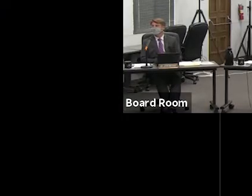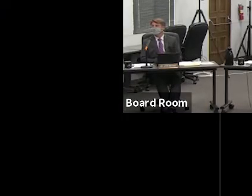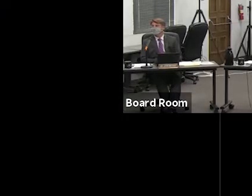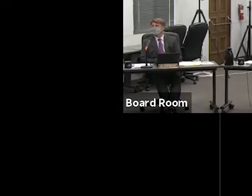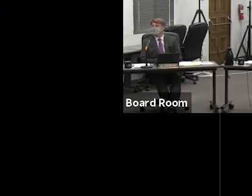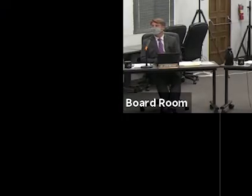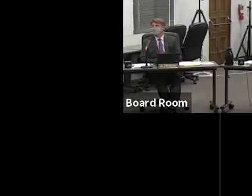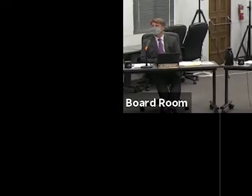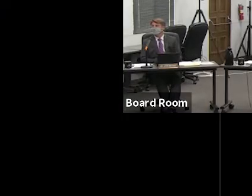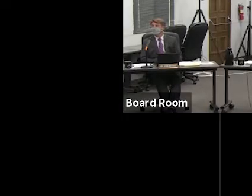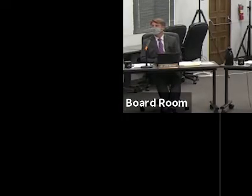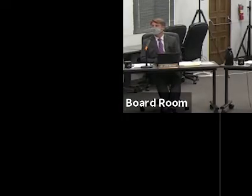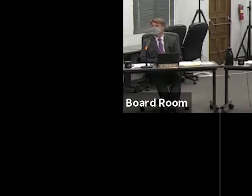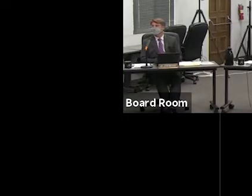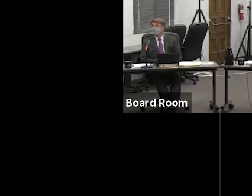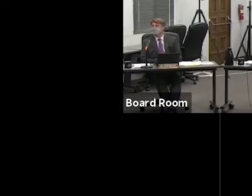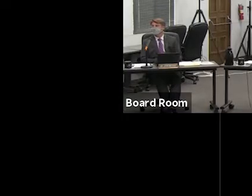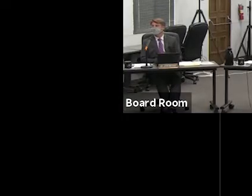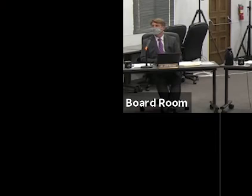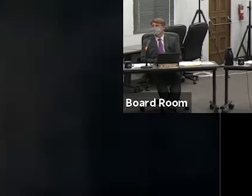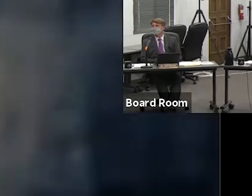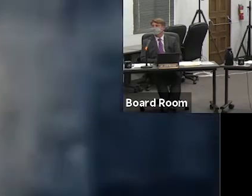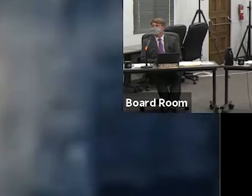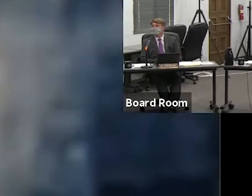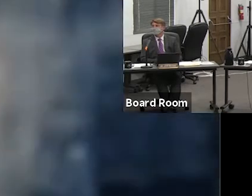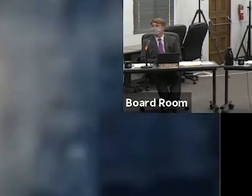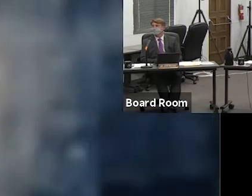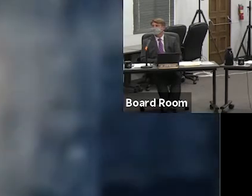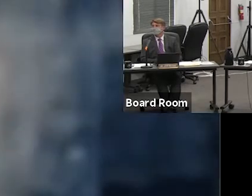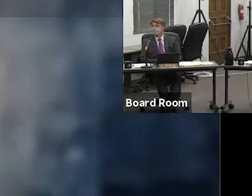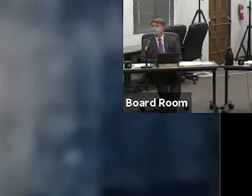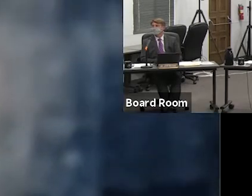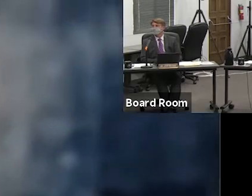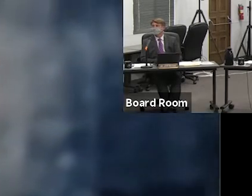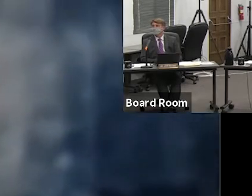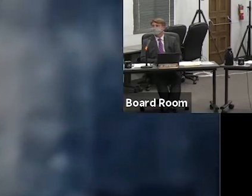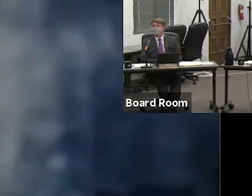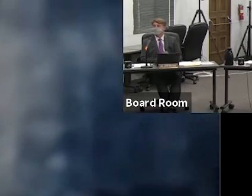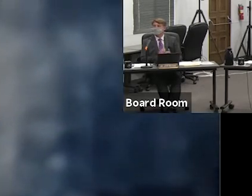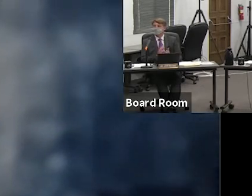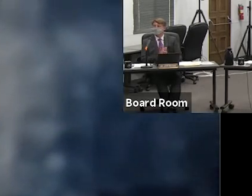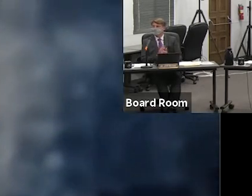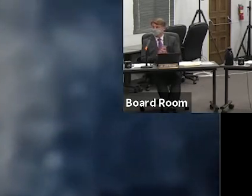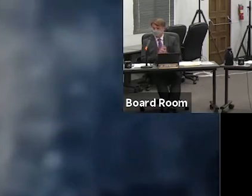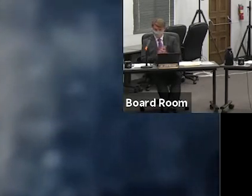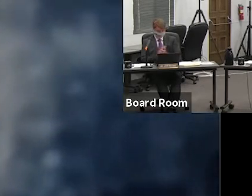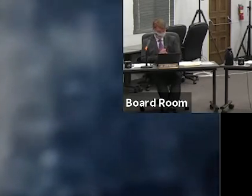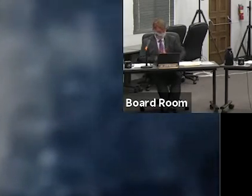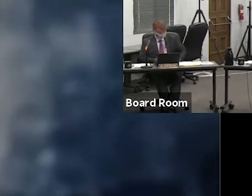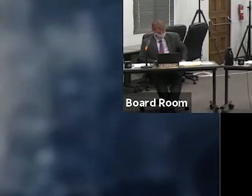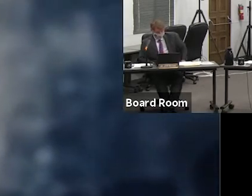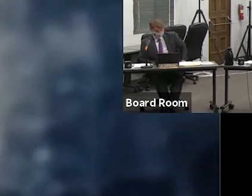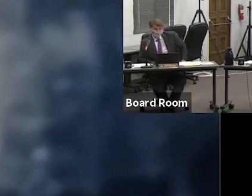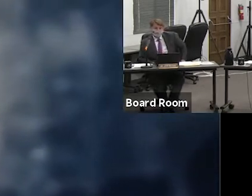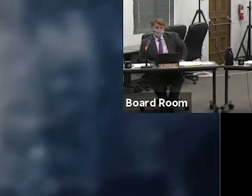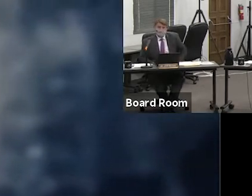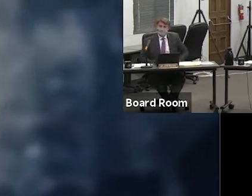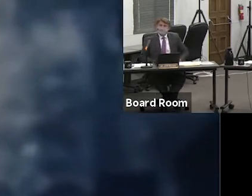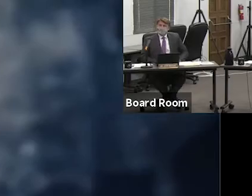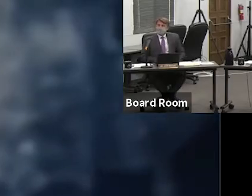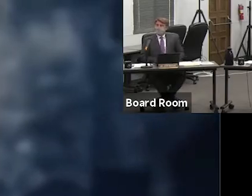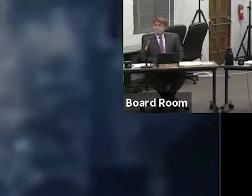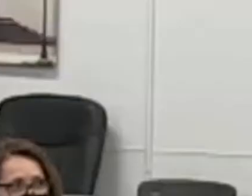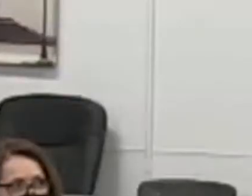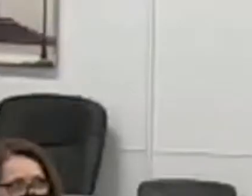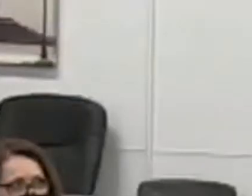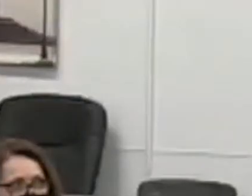in fact, they've been doing them all along. It's true, a pep talk for all the kids and parents out there just trying to get through this school year. I'll see you